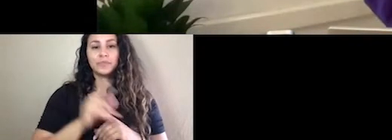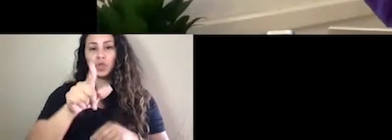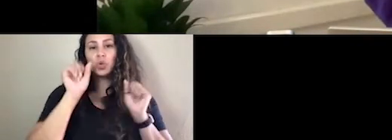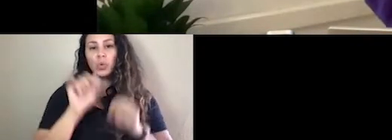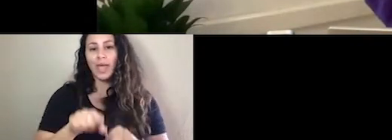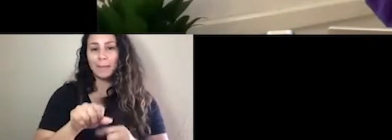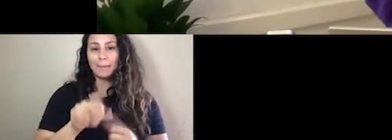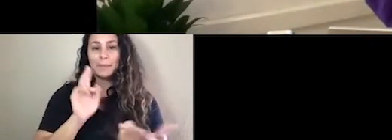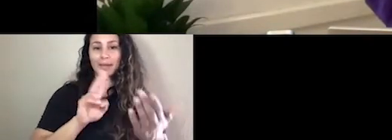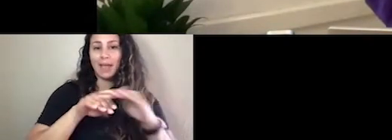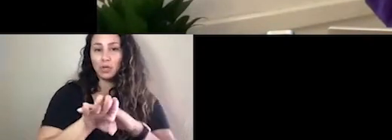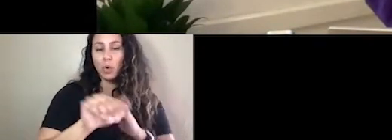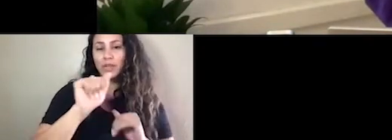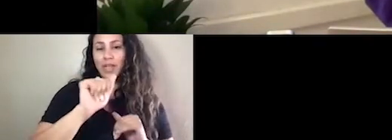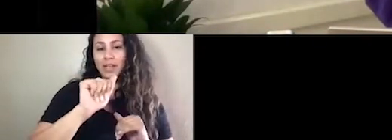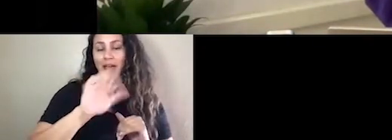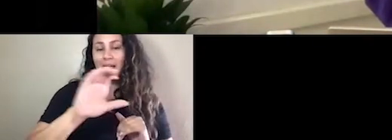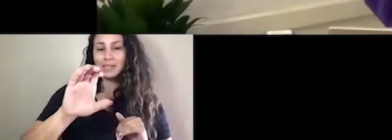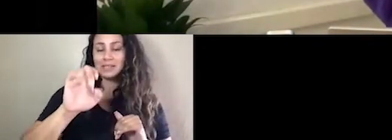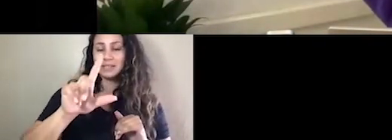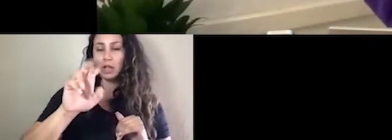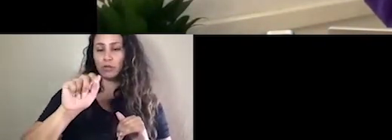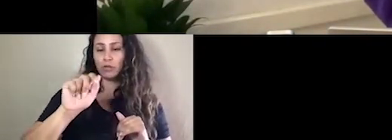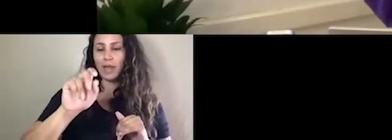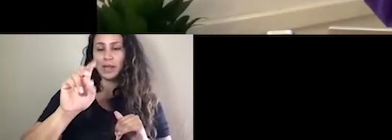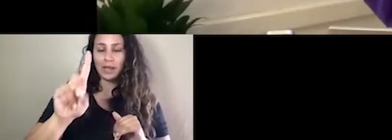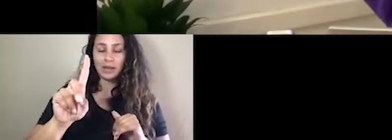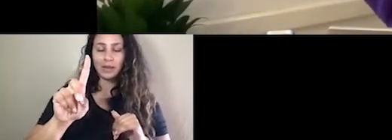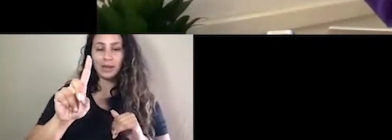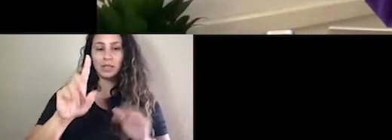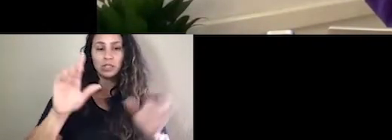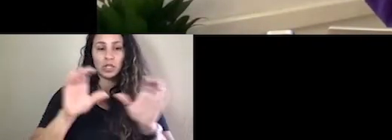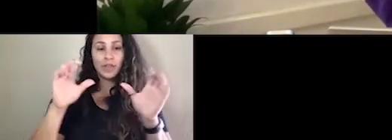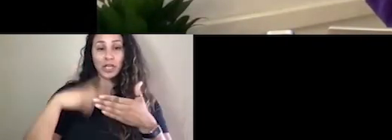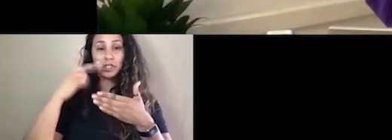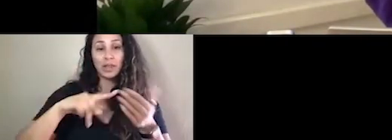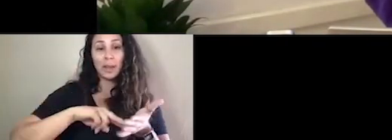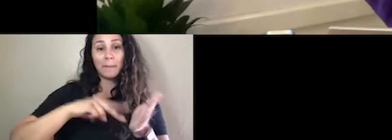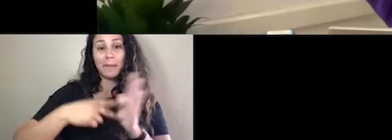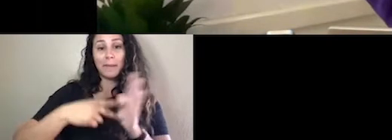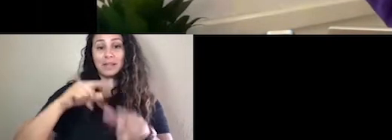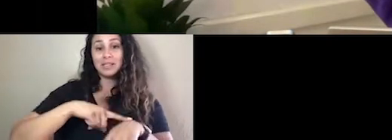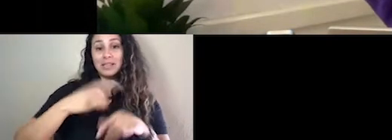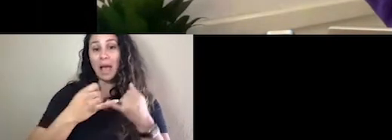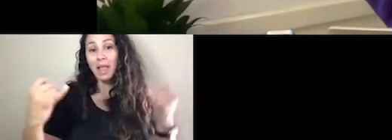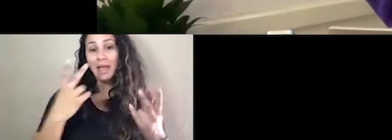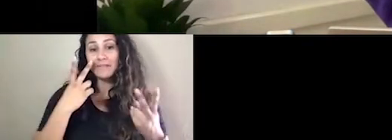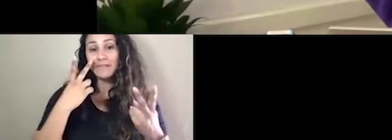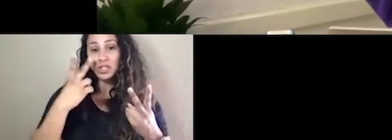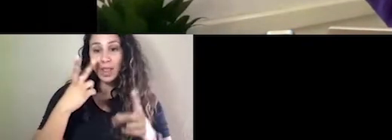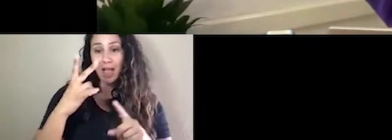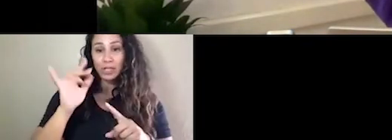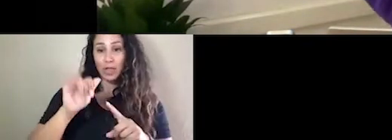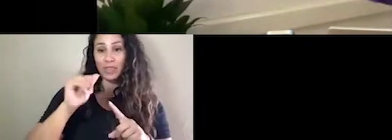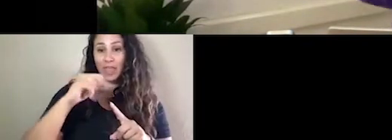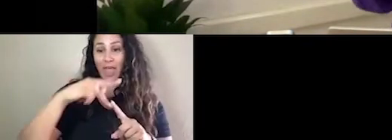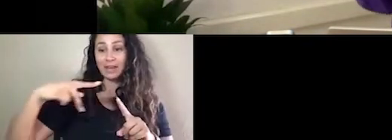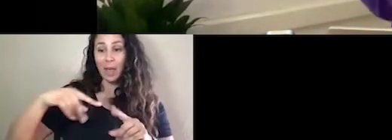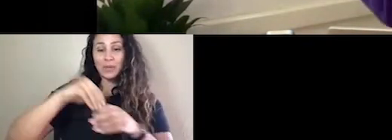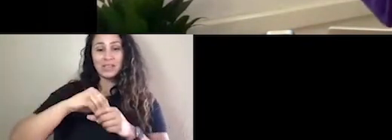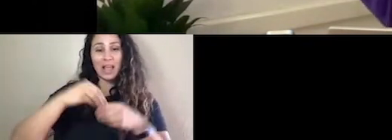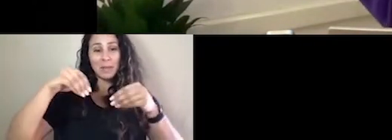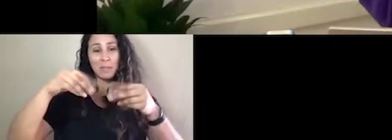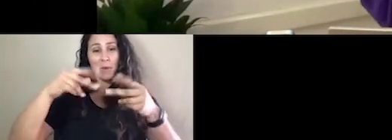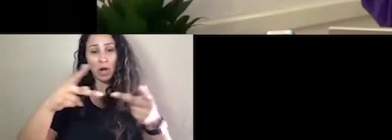enrolled in the accelerated certification program. So this meant that Timeline Visualizer was in the marketplace between 1 and